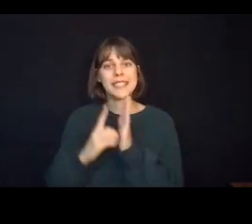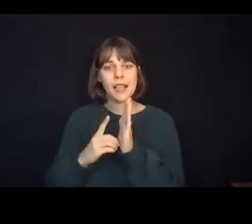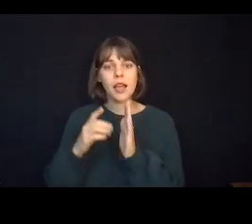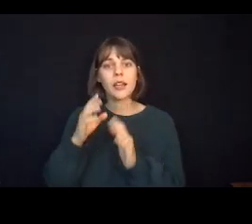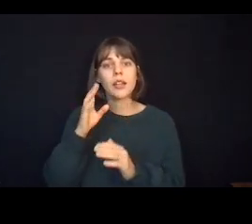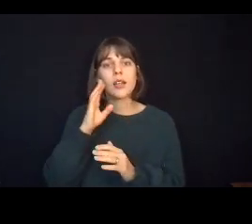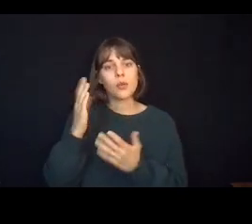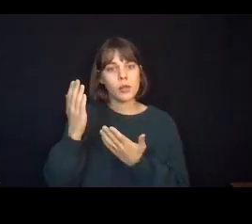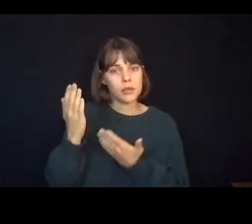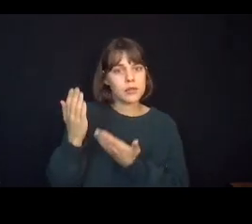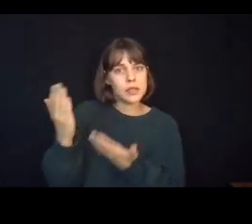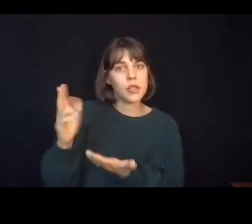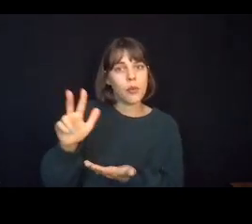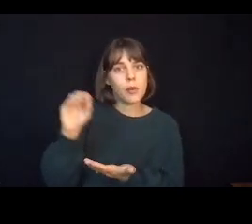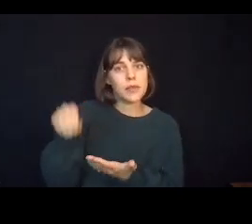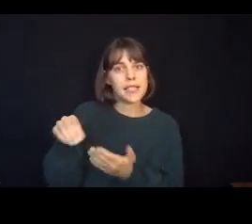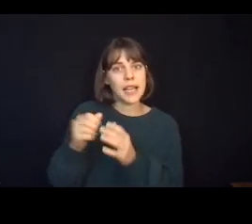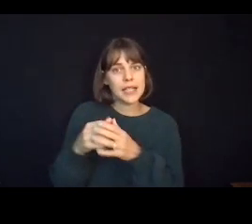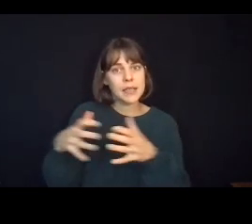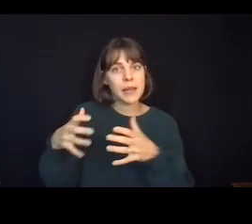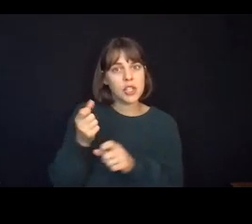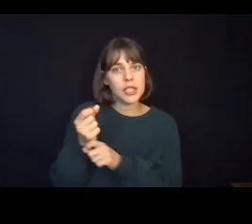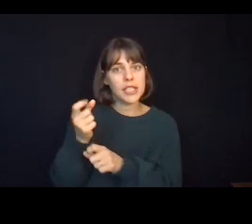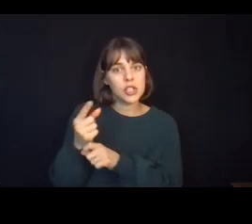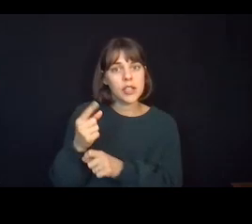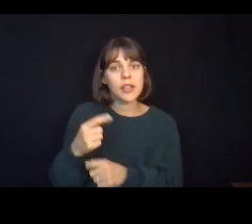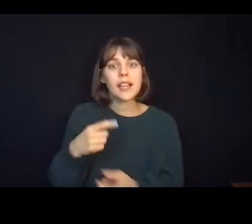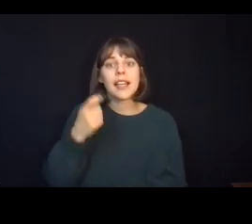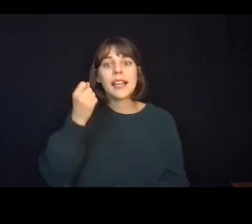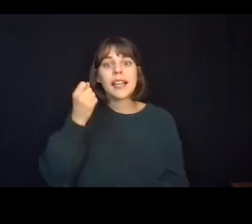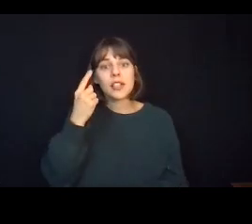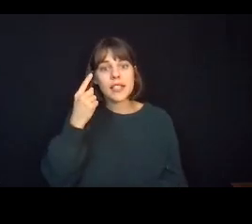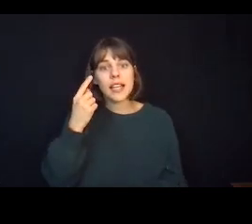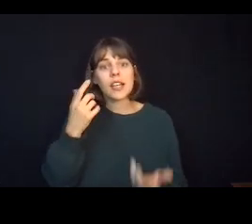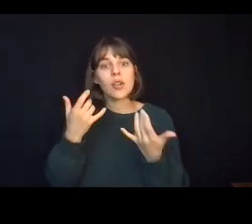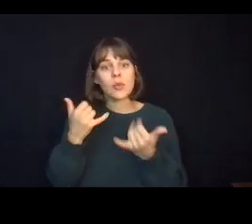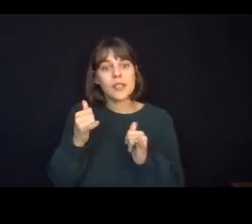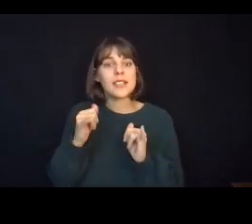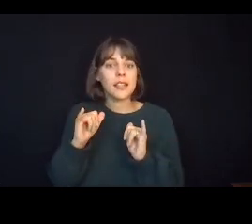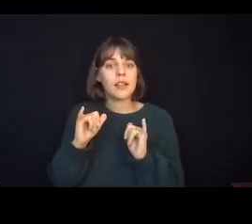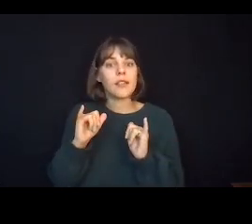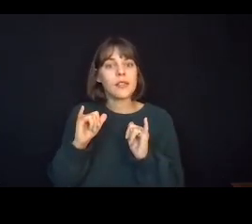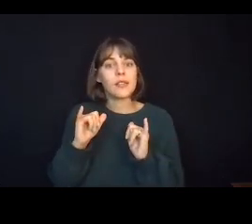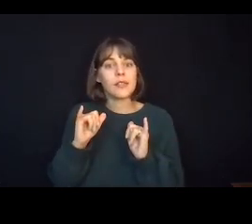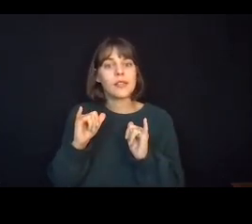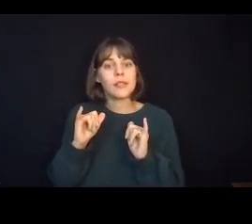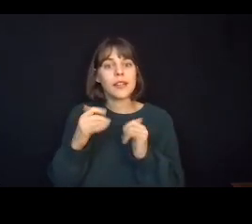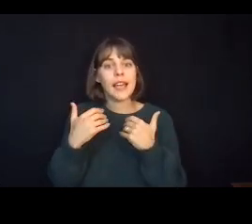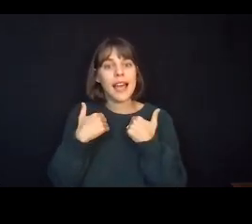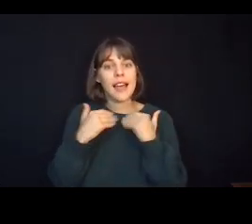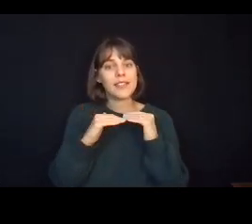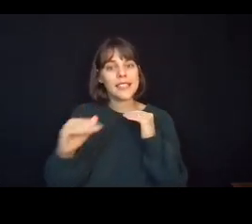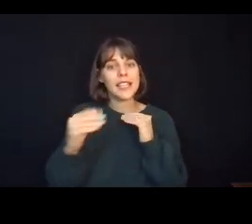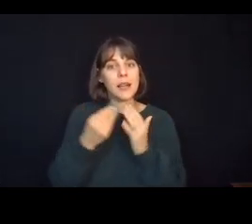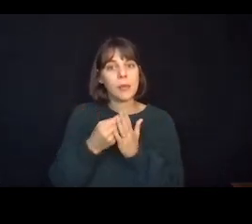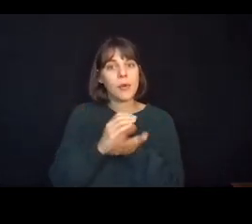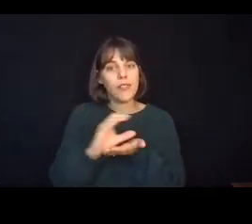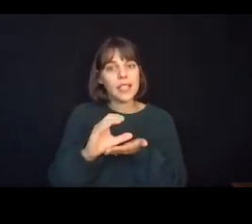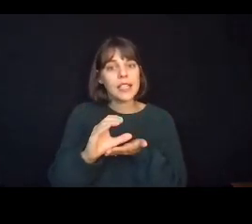grow as though we had stable funding. That sounds really awful, but that's probably the best way to explain it. I think